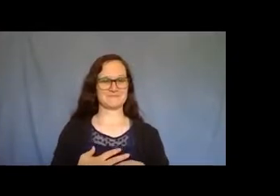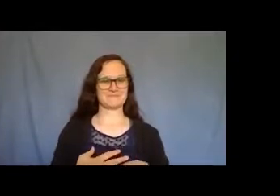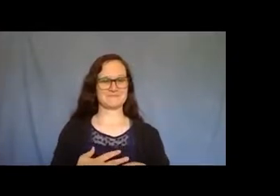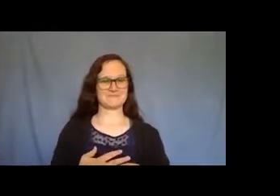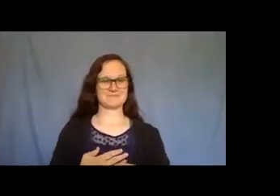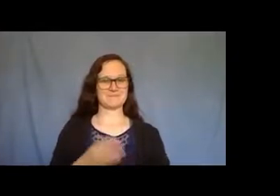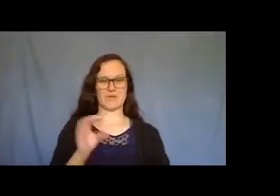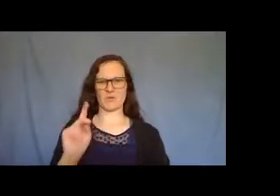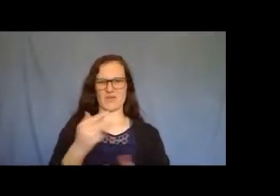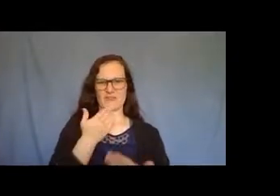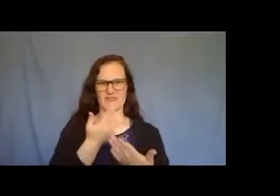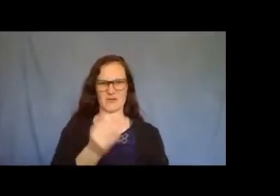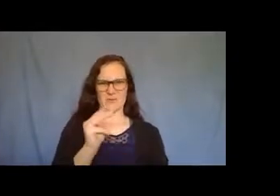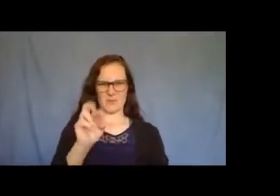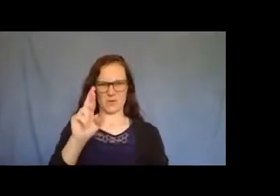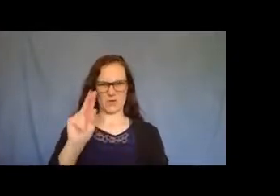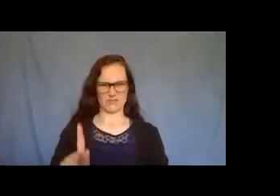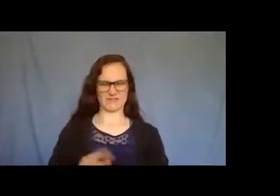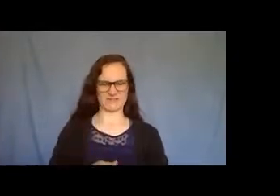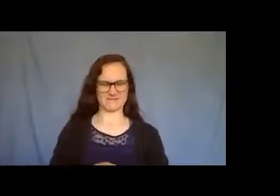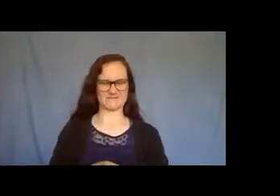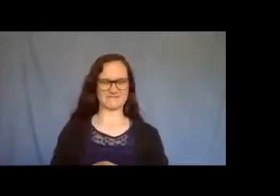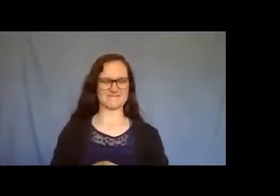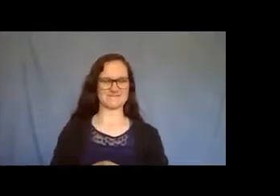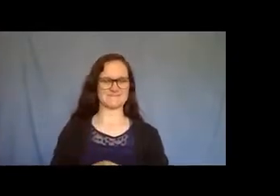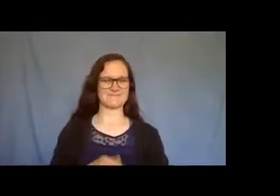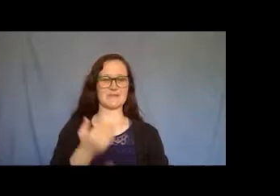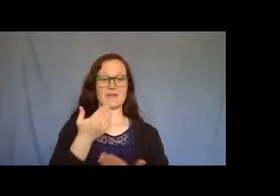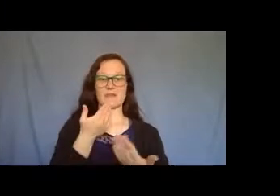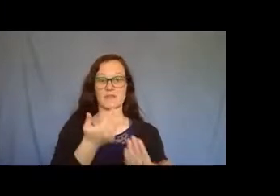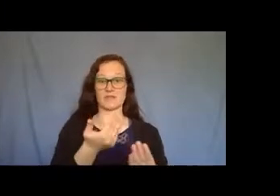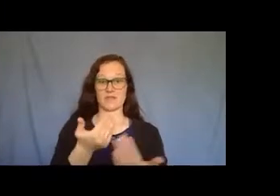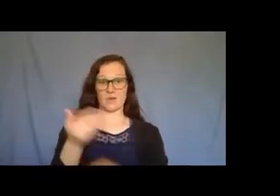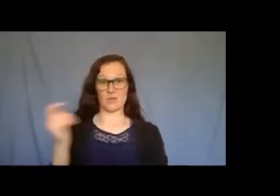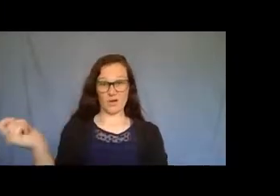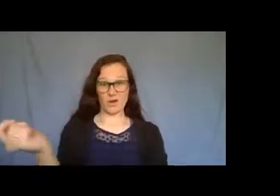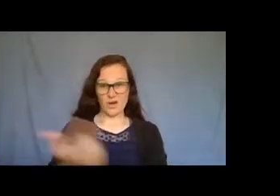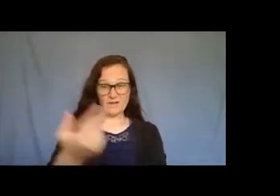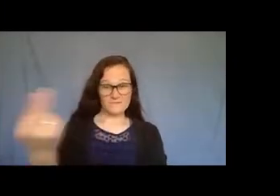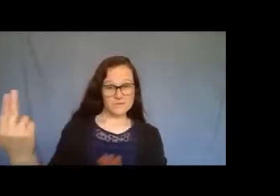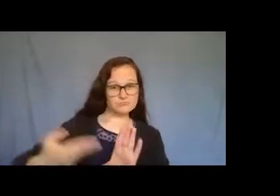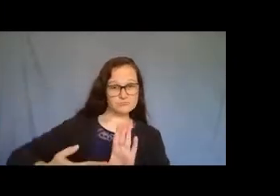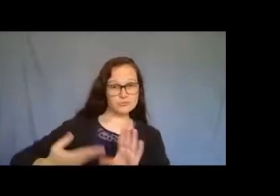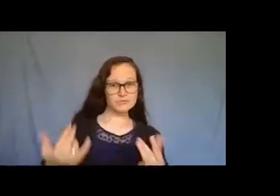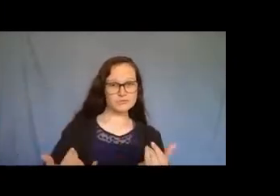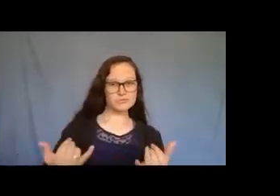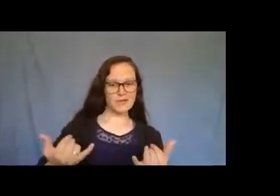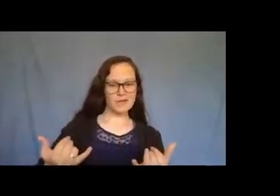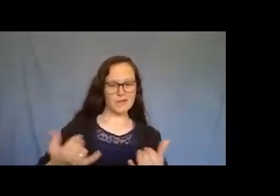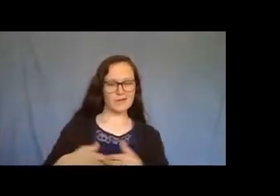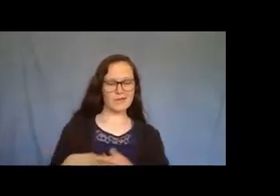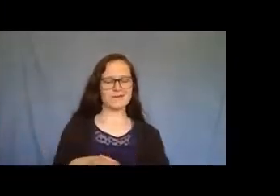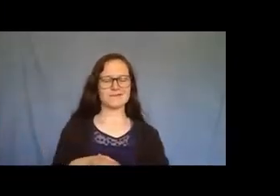Okay, thanks, Mark. And thanks everybody for joining us yet again for this